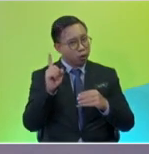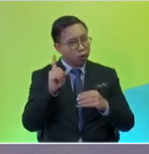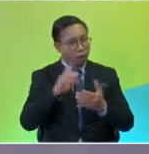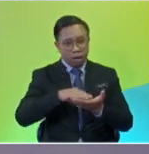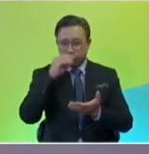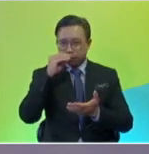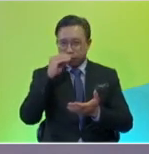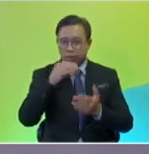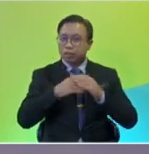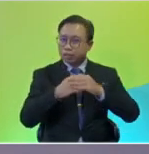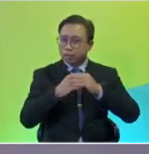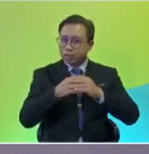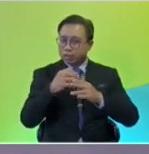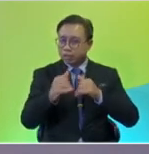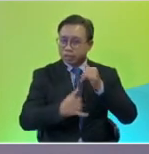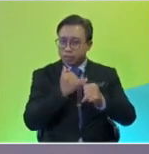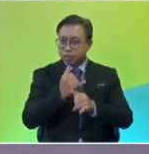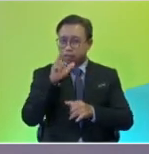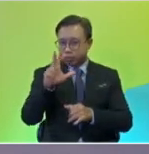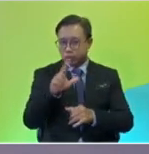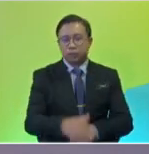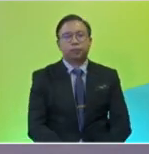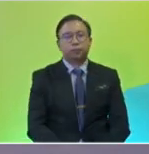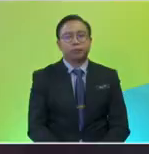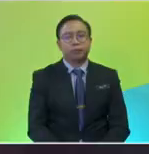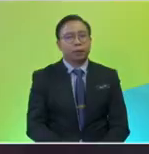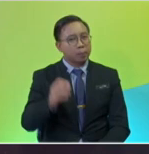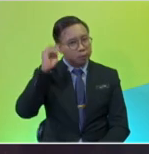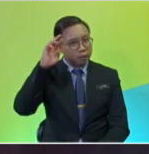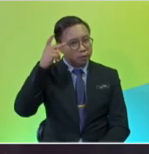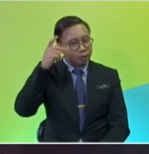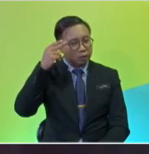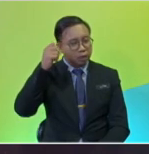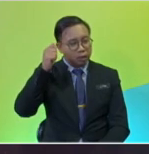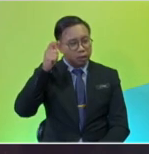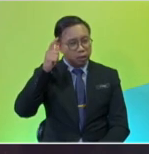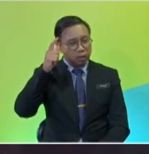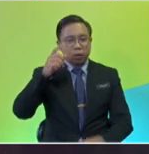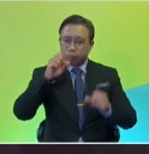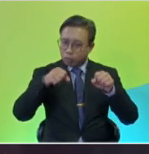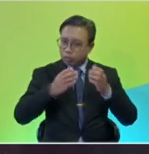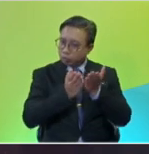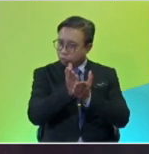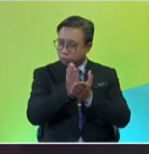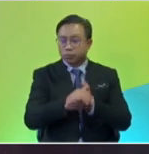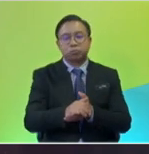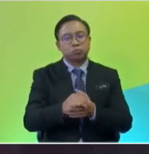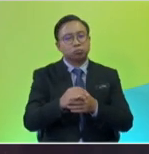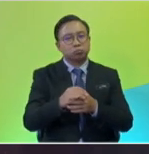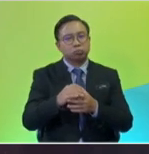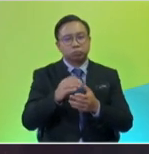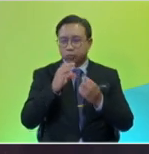is in English for year 3. All right, Mr. Carl, shall we continue? Yeah, Sean, since we've been talking about a lot